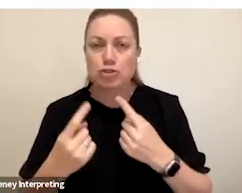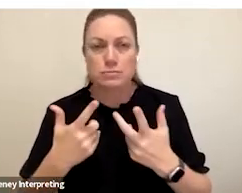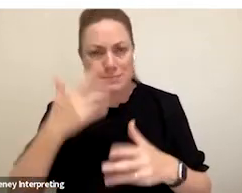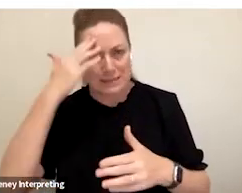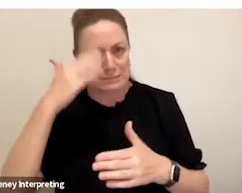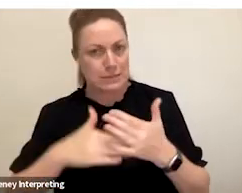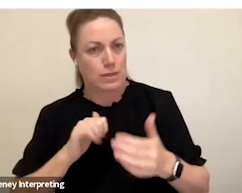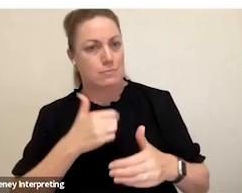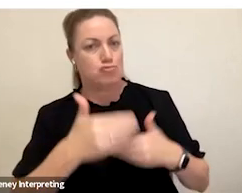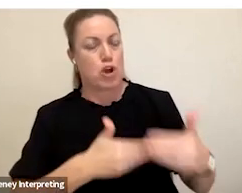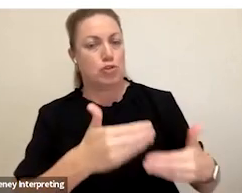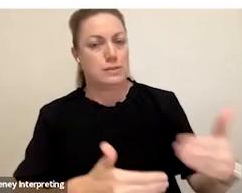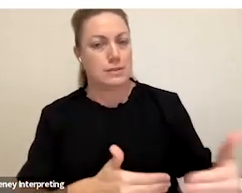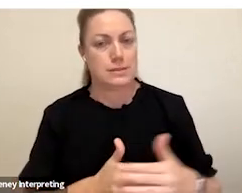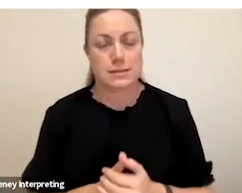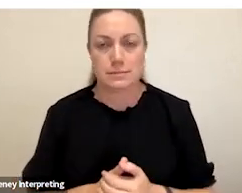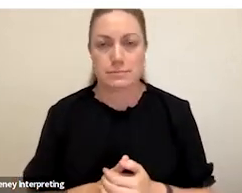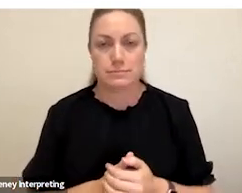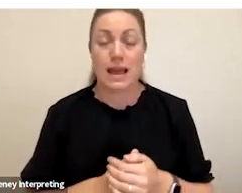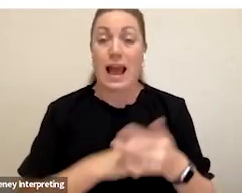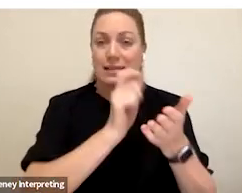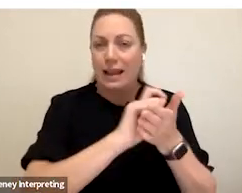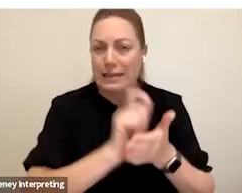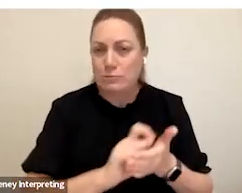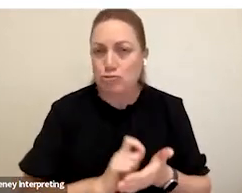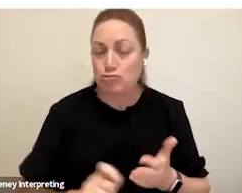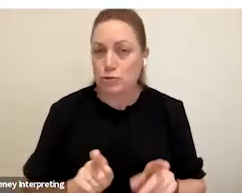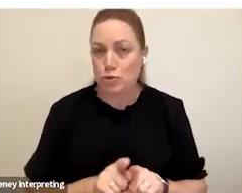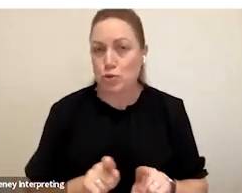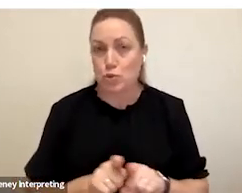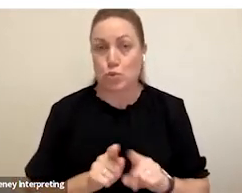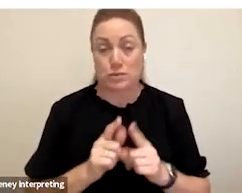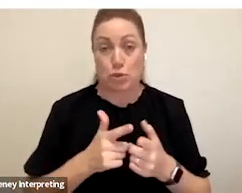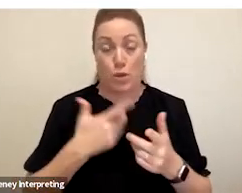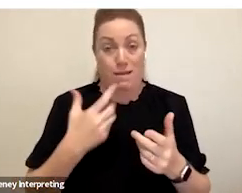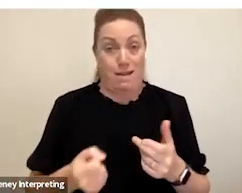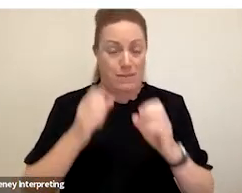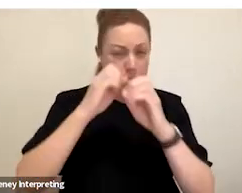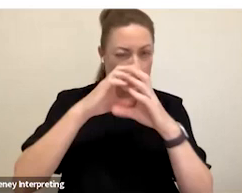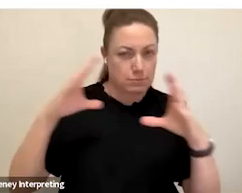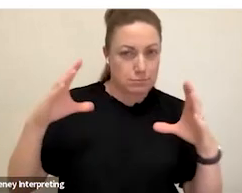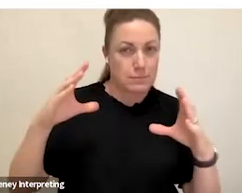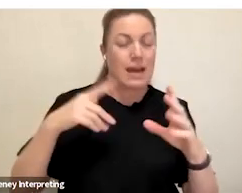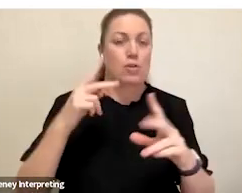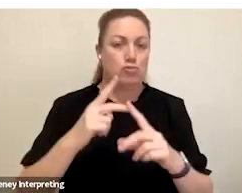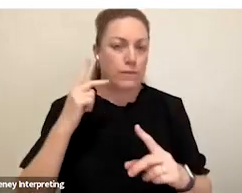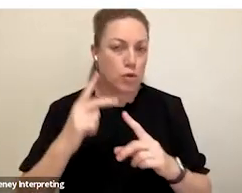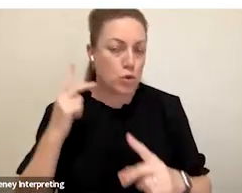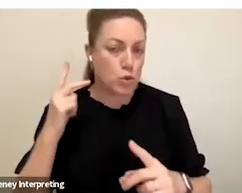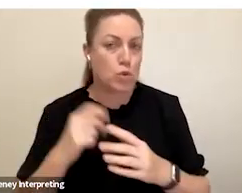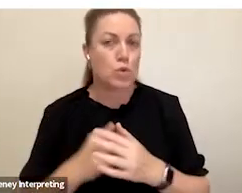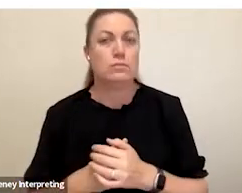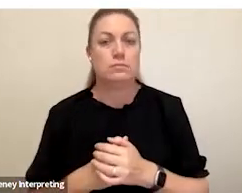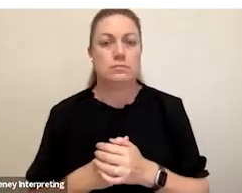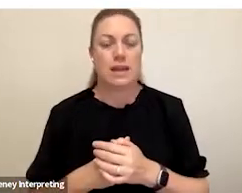but also looking at the peer-reviewed literature. So most of our work begins with detailed scoping and systematic reviews and synthesizing